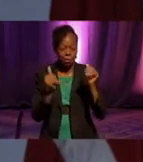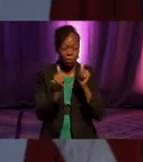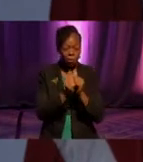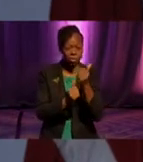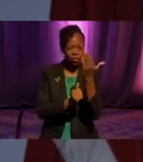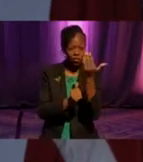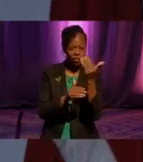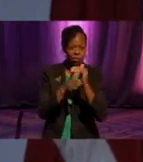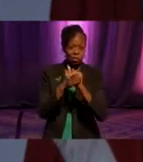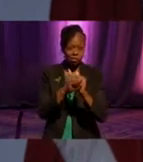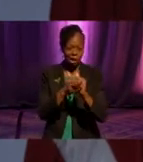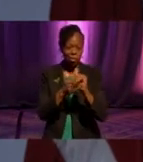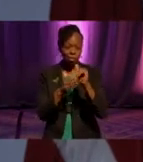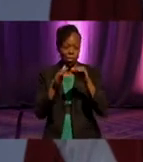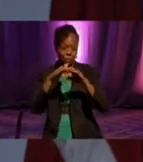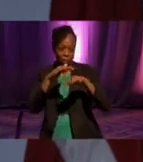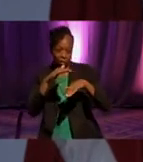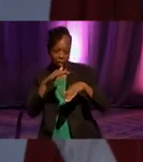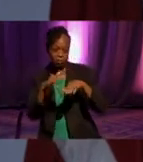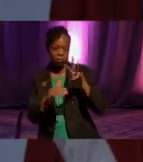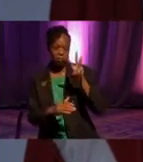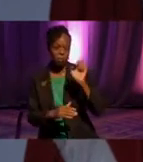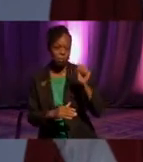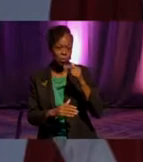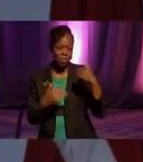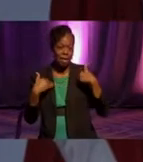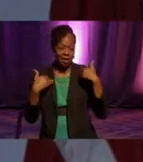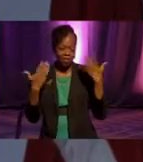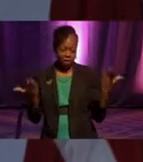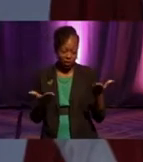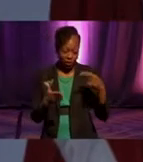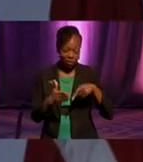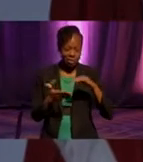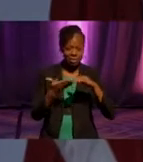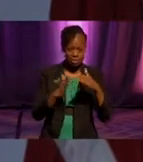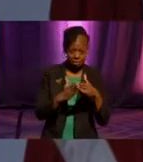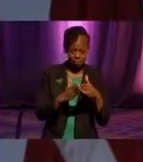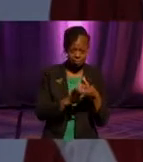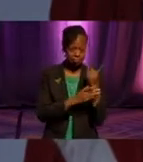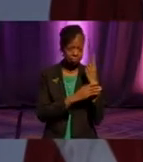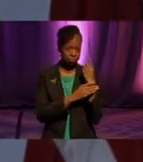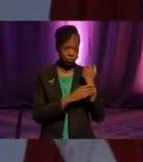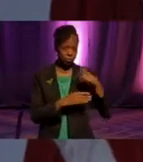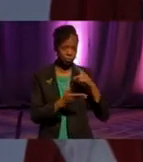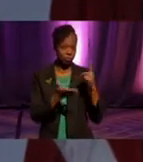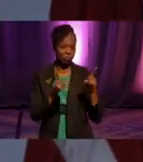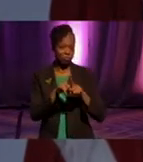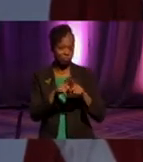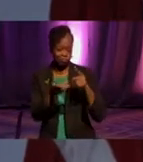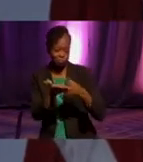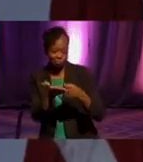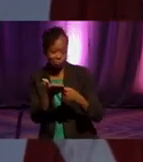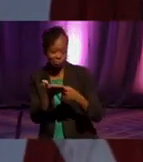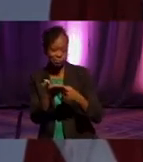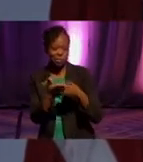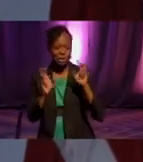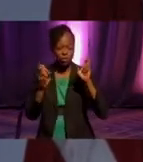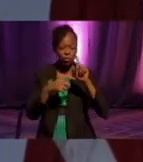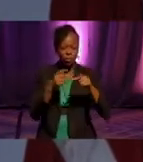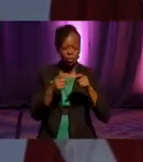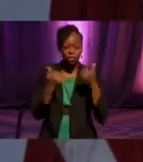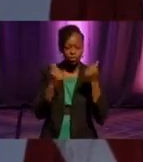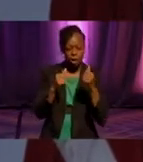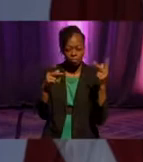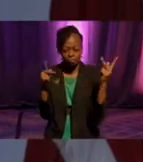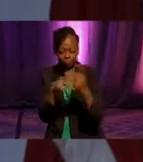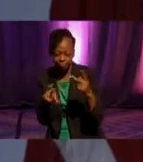Washington, D.C. Last year, we also touched on these issues when we strategized about using